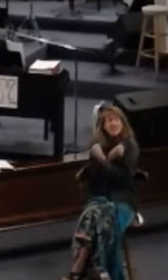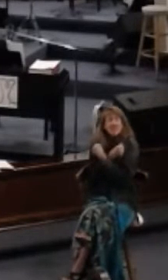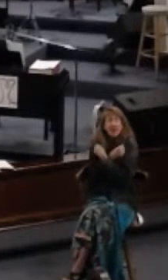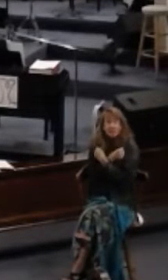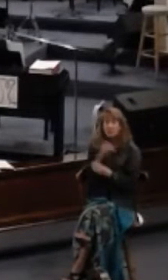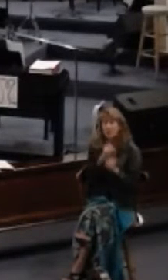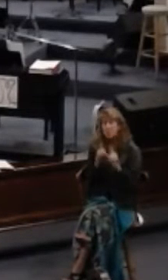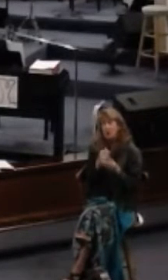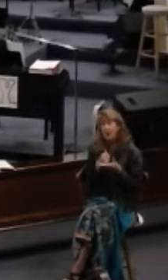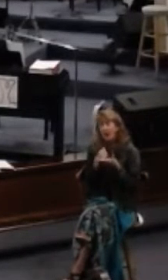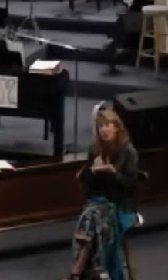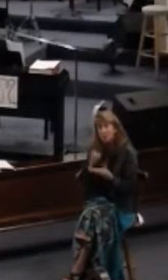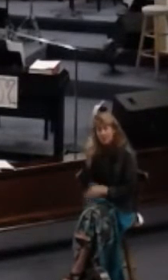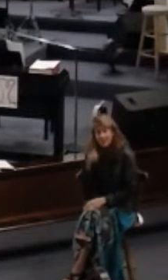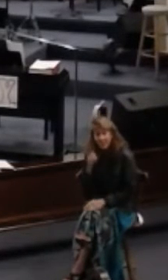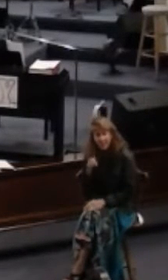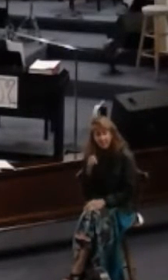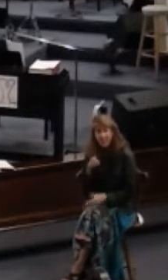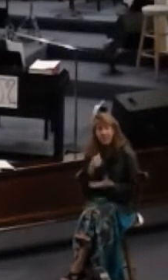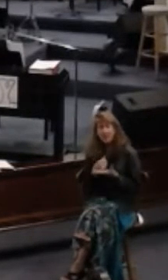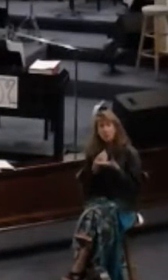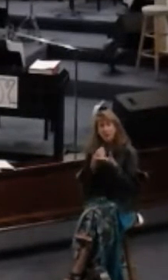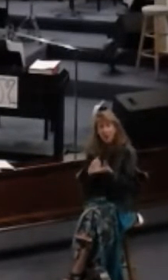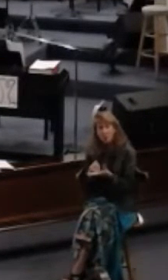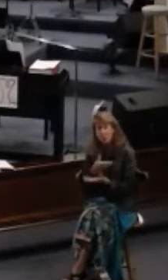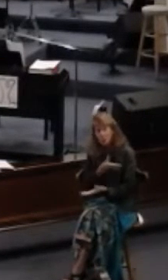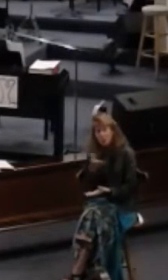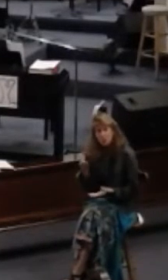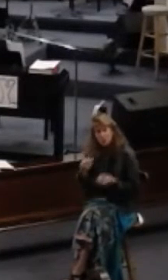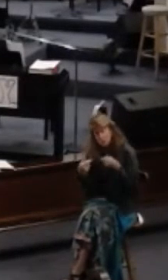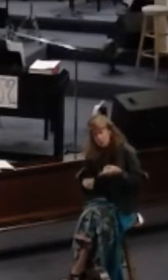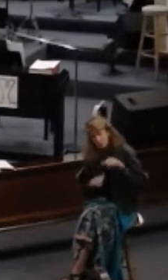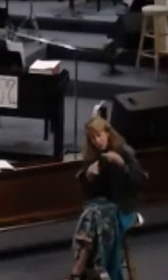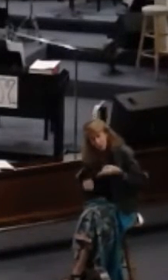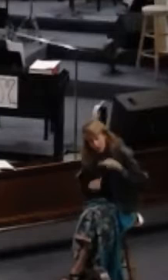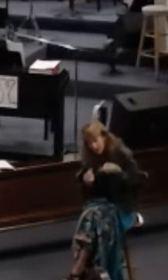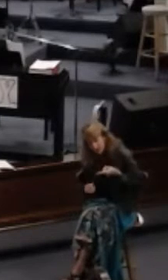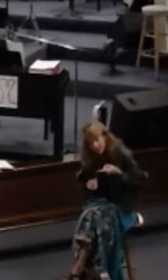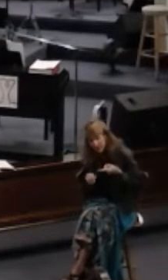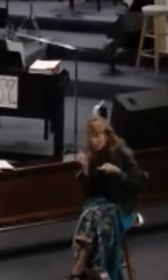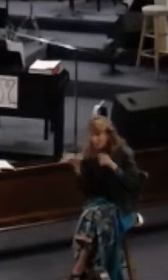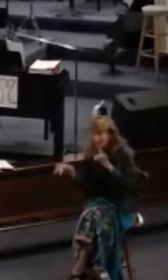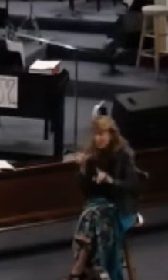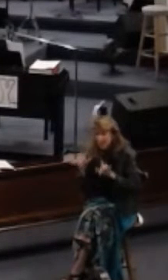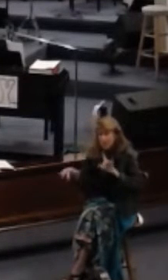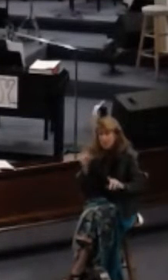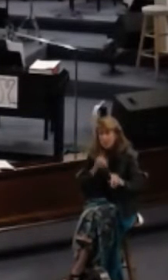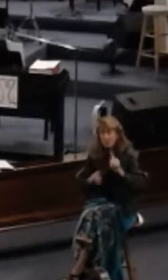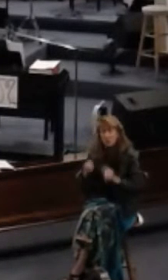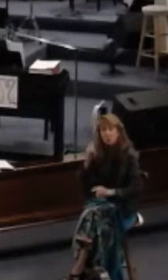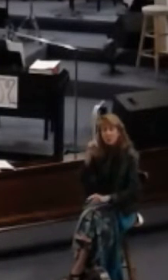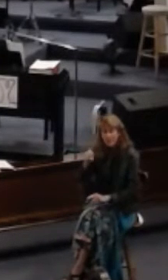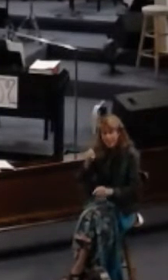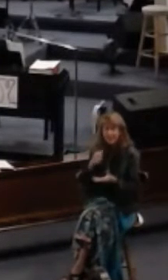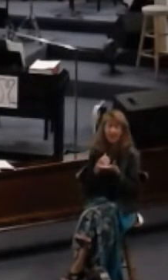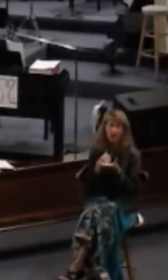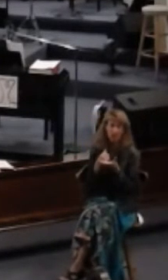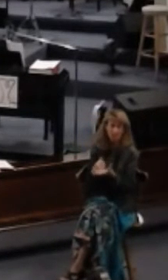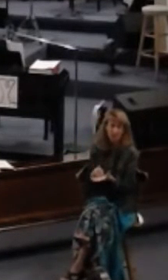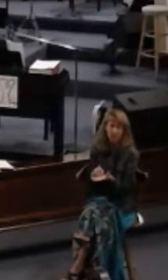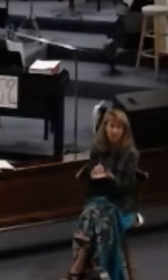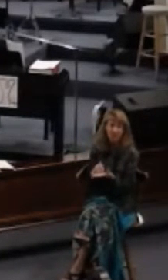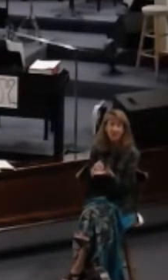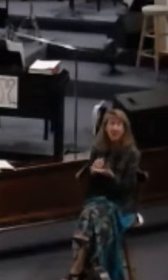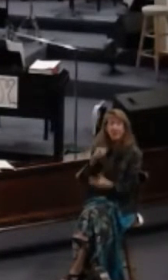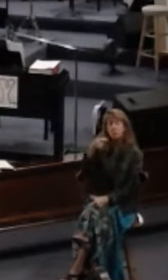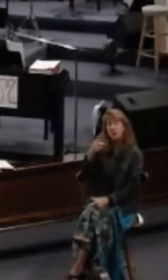need, especially when we do it for those who struggle in church. That's what Galatians chapter 6, verse 9 and 10